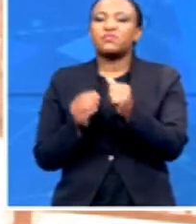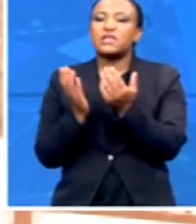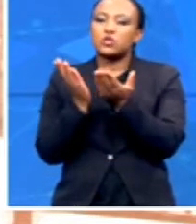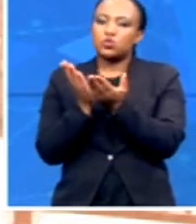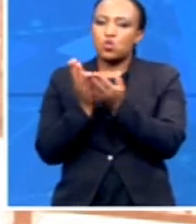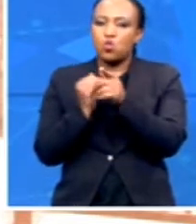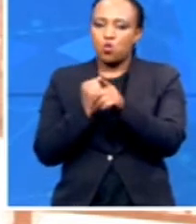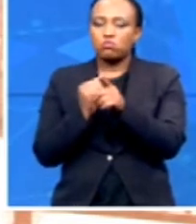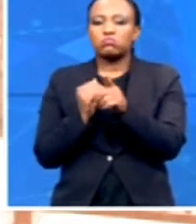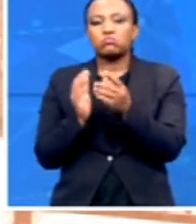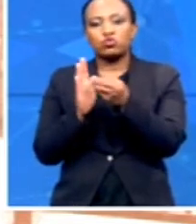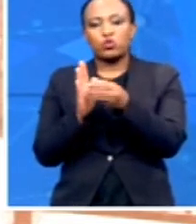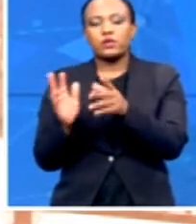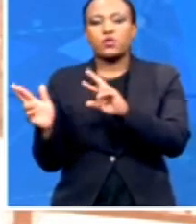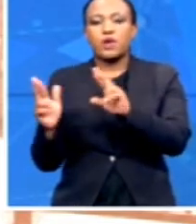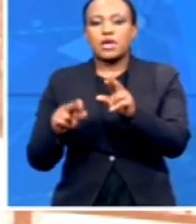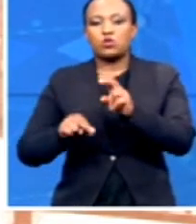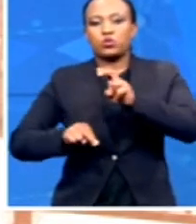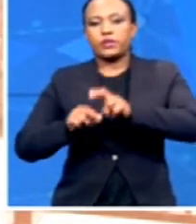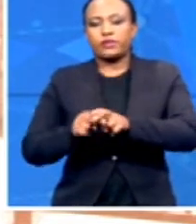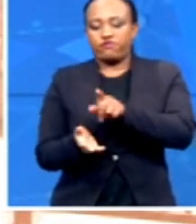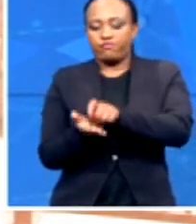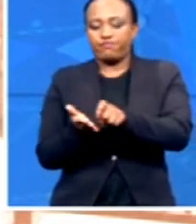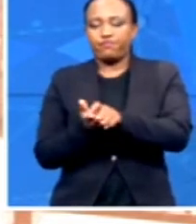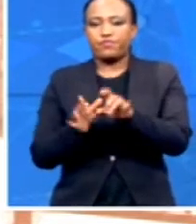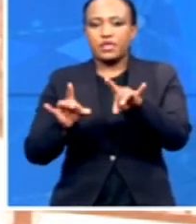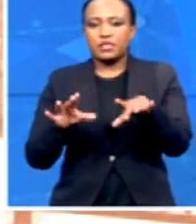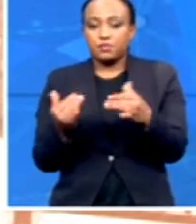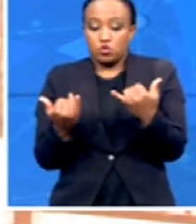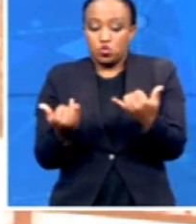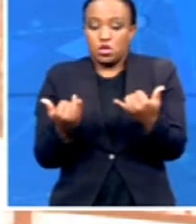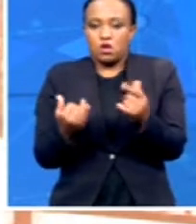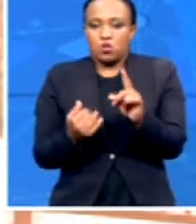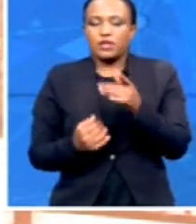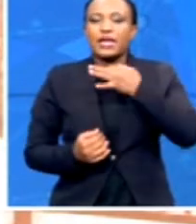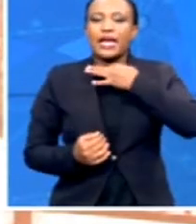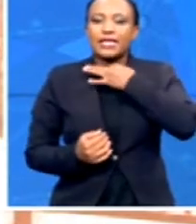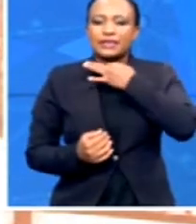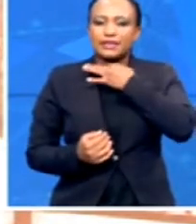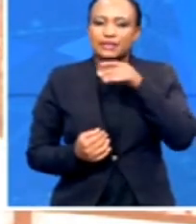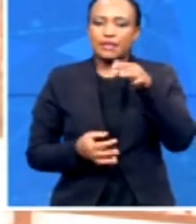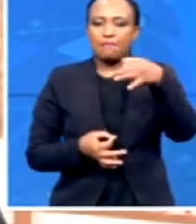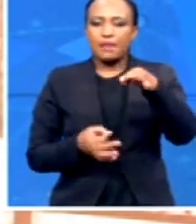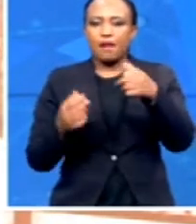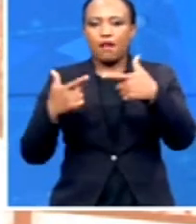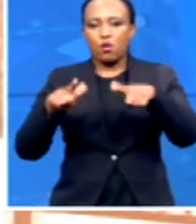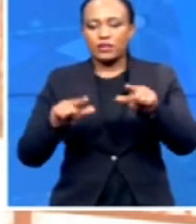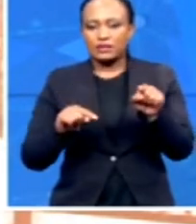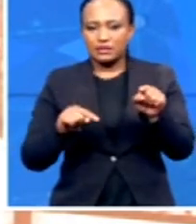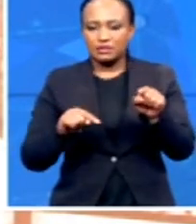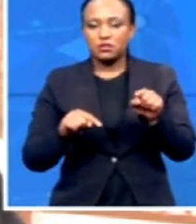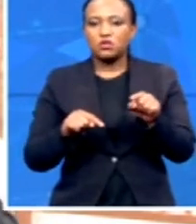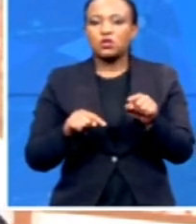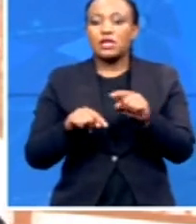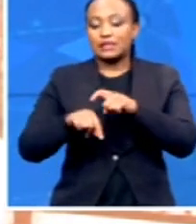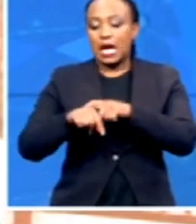are writing the English paper language, and the learners were sitting for that exam at 9 o'clock, so we couldn't speak to the